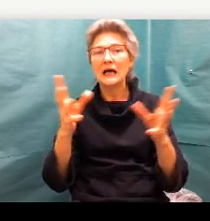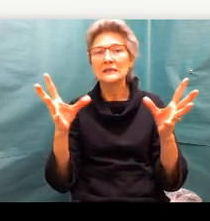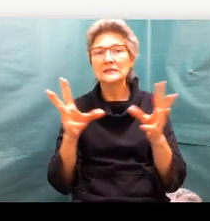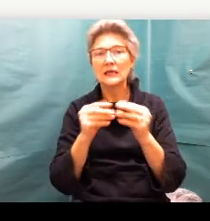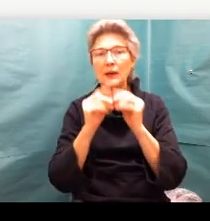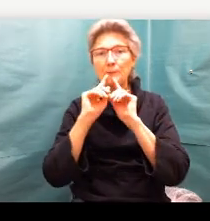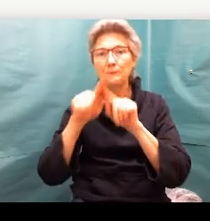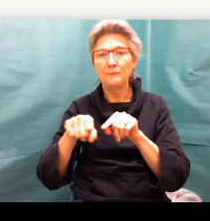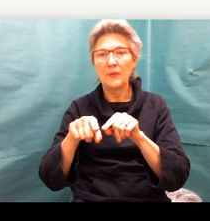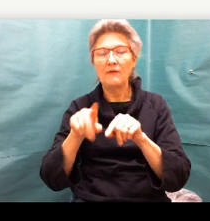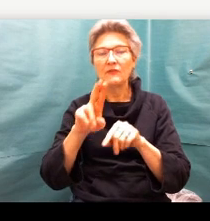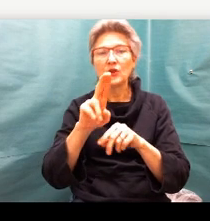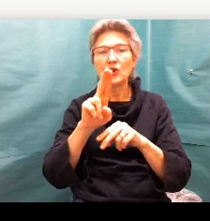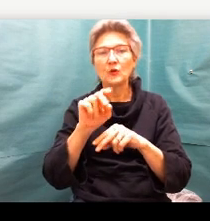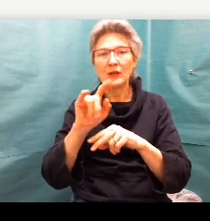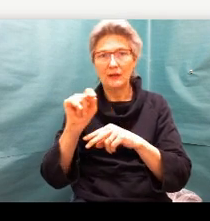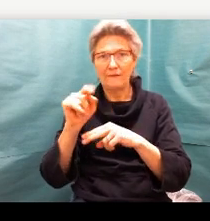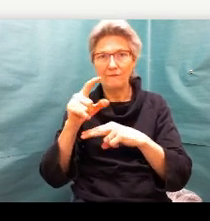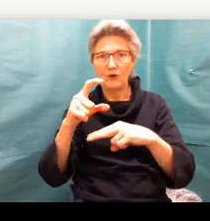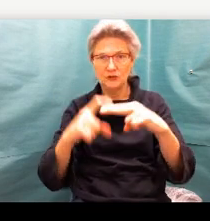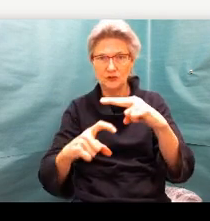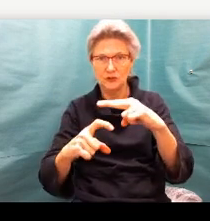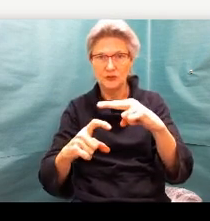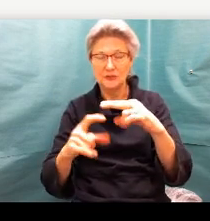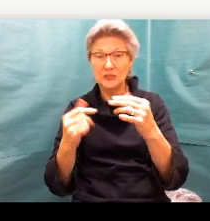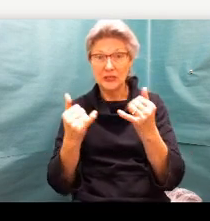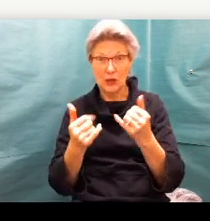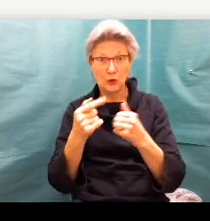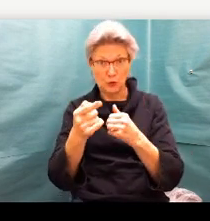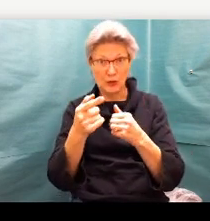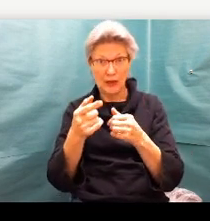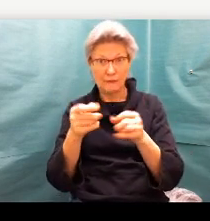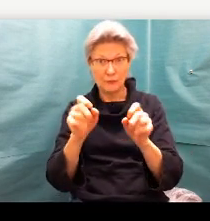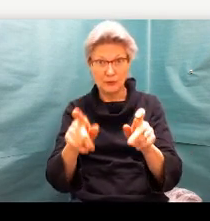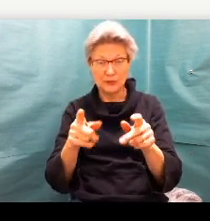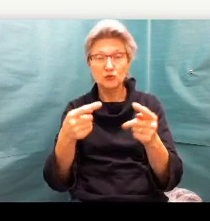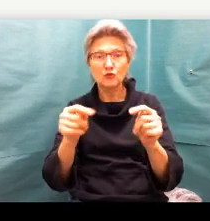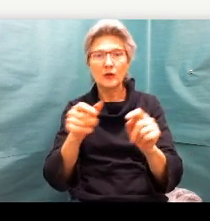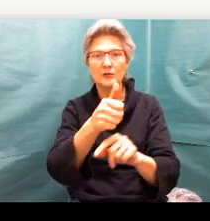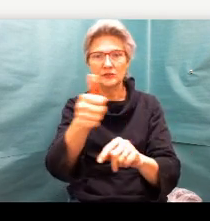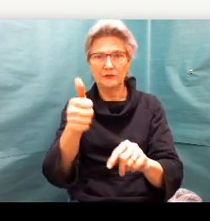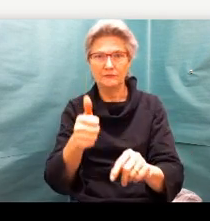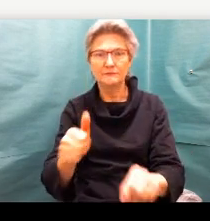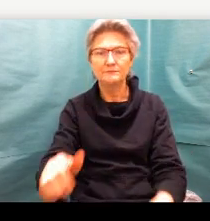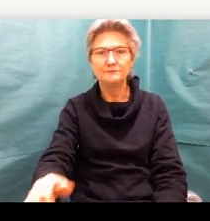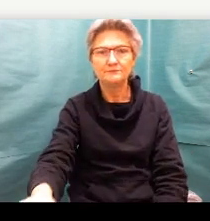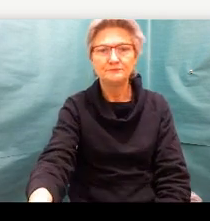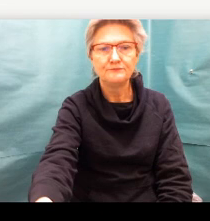sum of the unit fraction. So now you're going to have a chance to try that on your own.